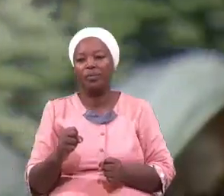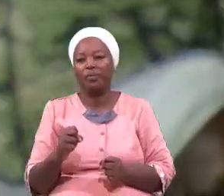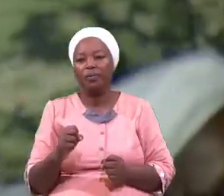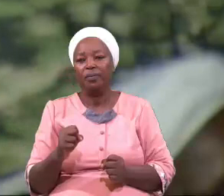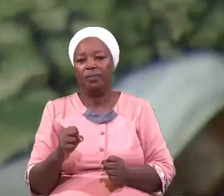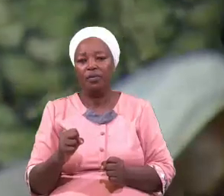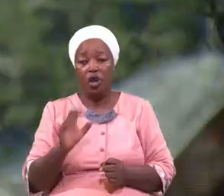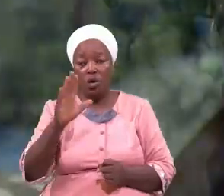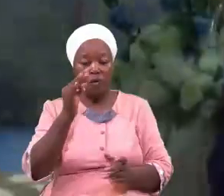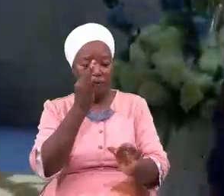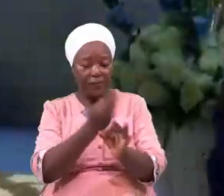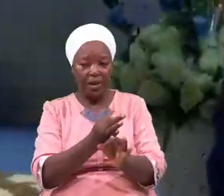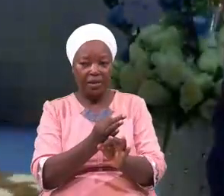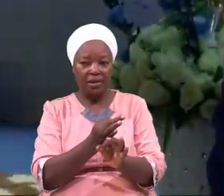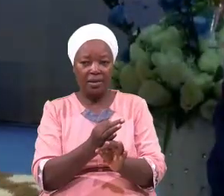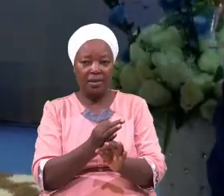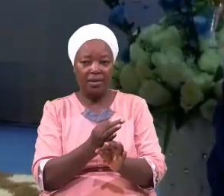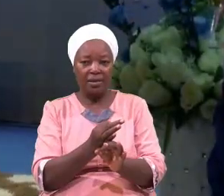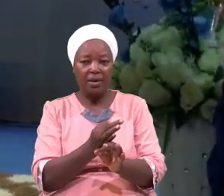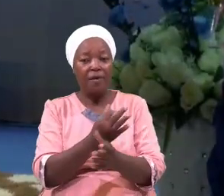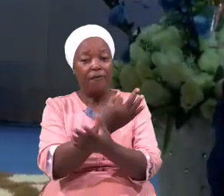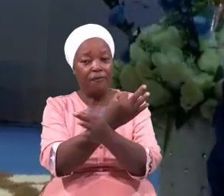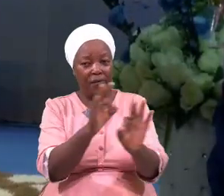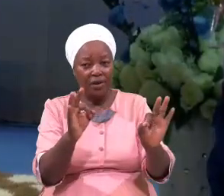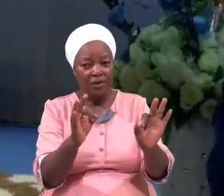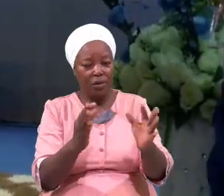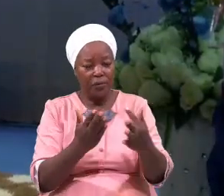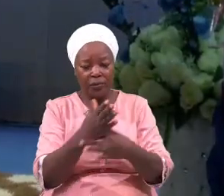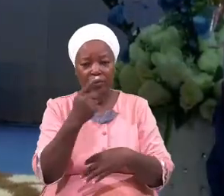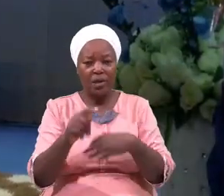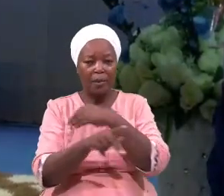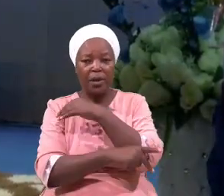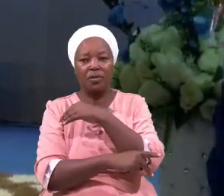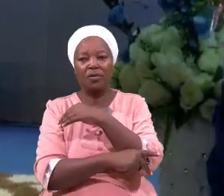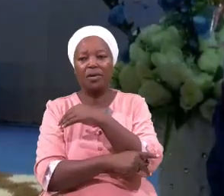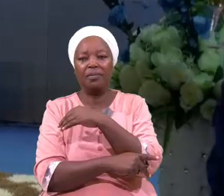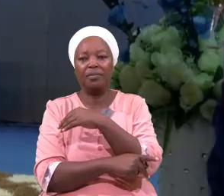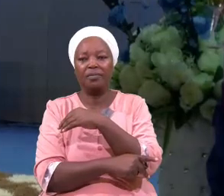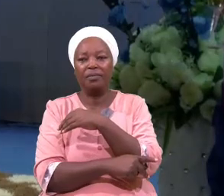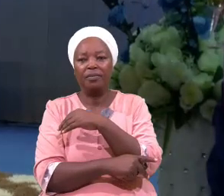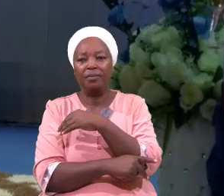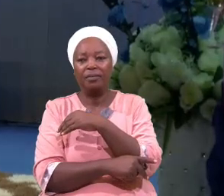Thy faith, freedom, through the Passover.